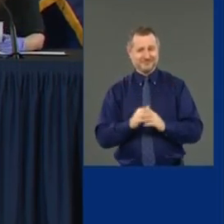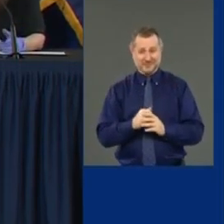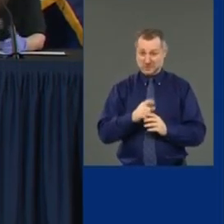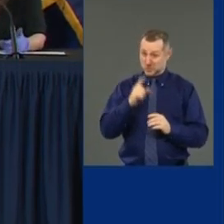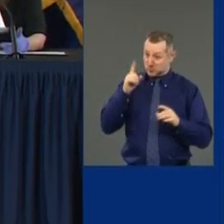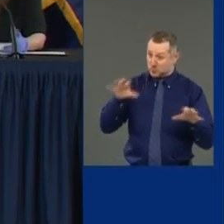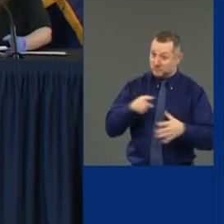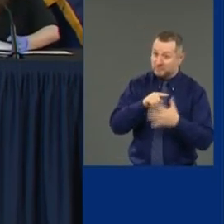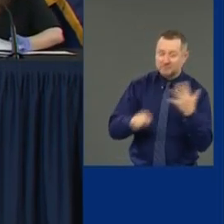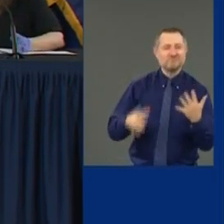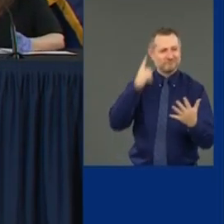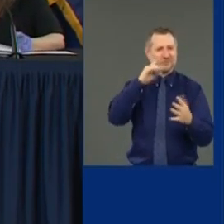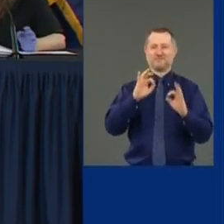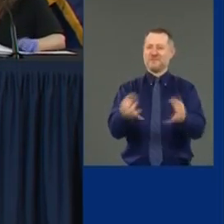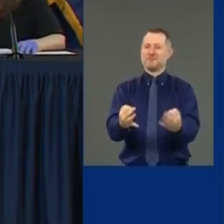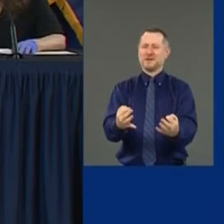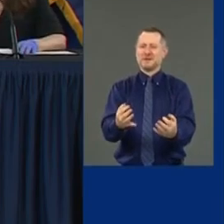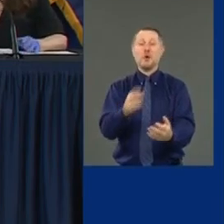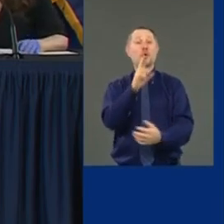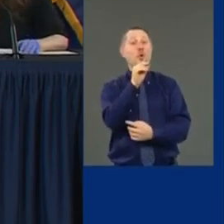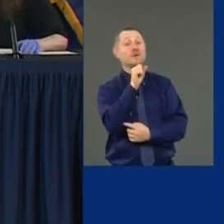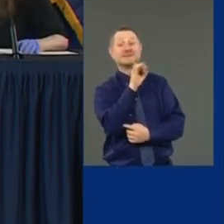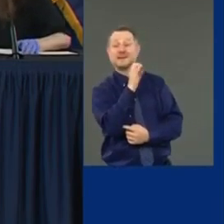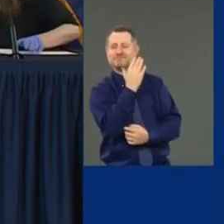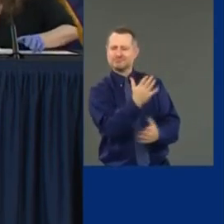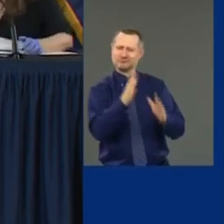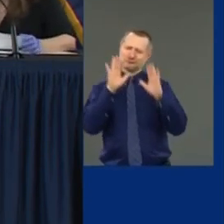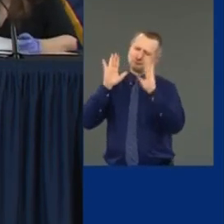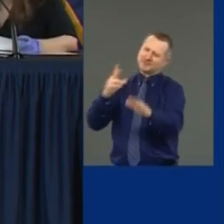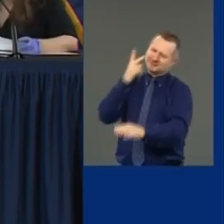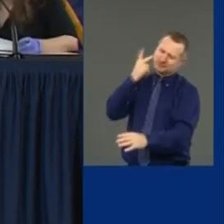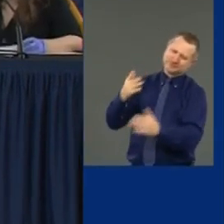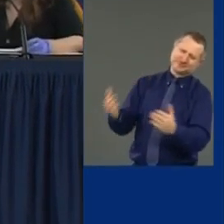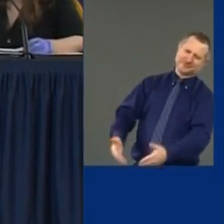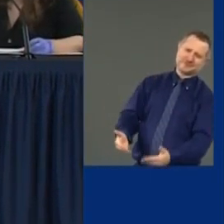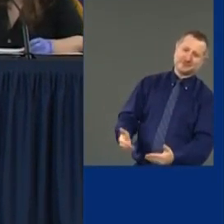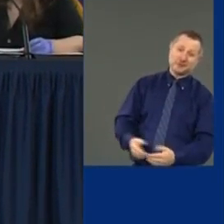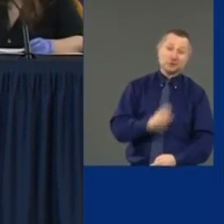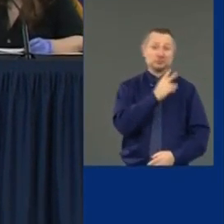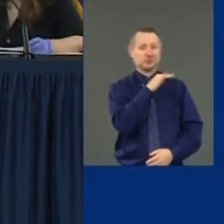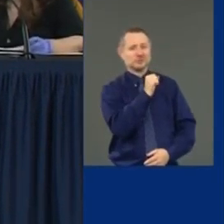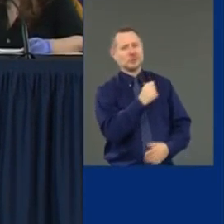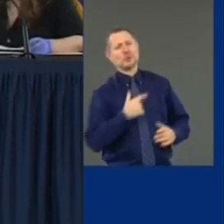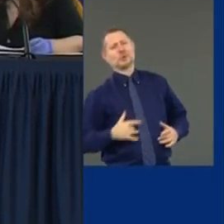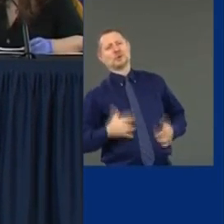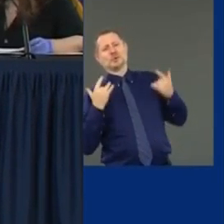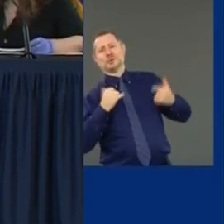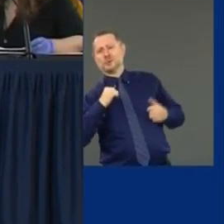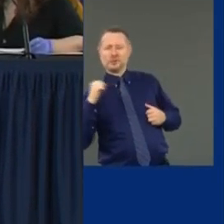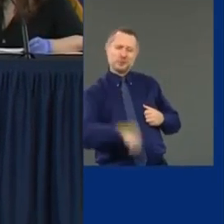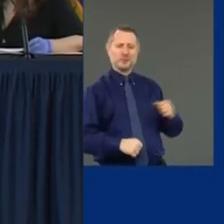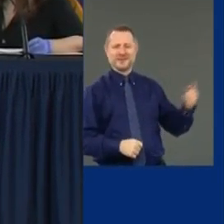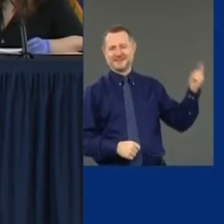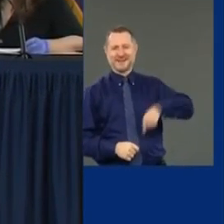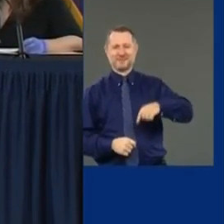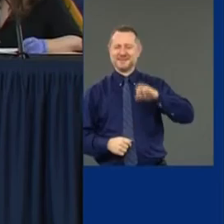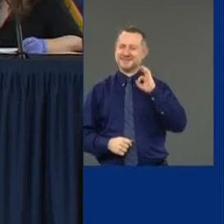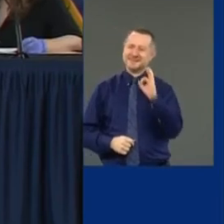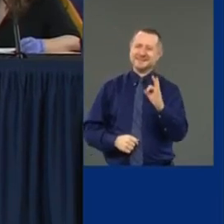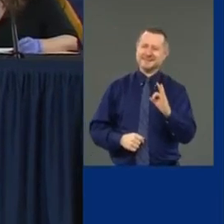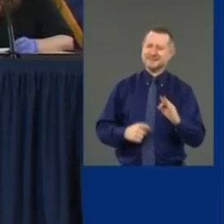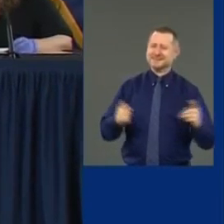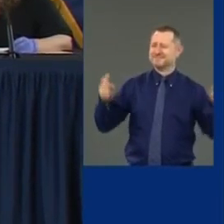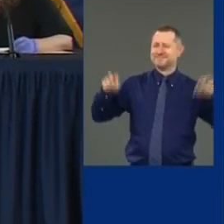Rosie, it's great to be with you again. Chris, I'm so glad that you're here. I can't thank you guys